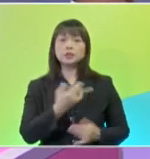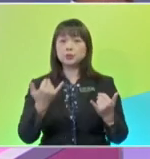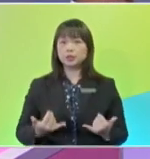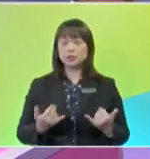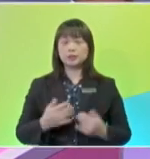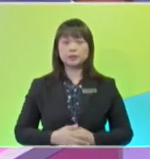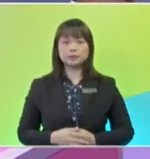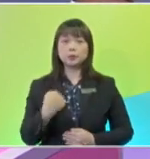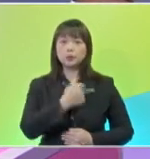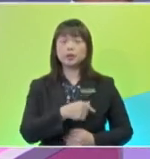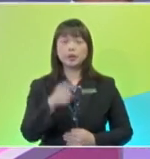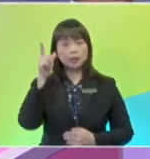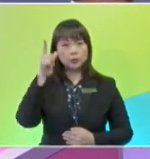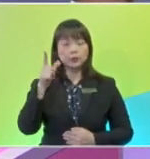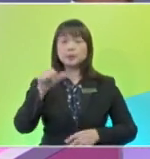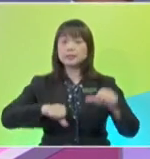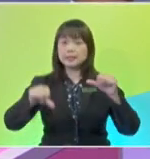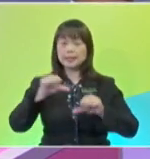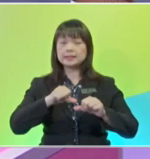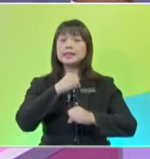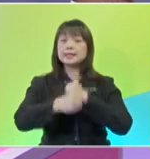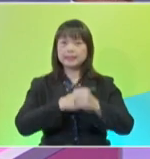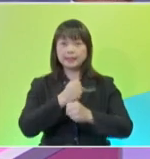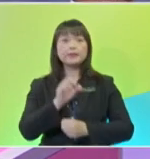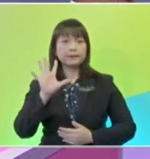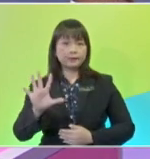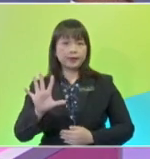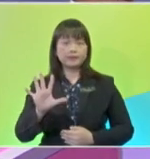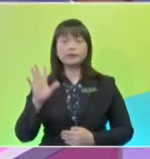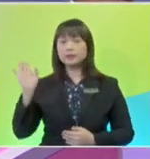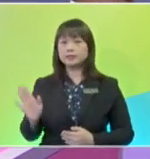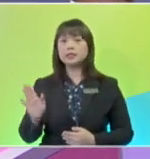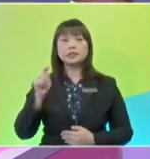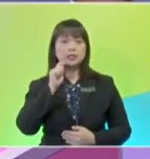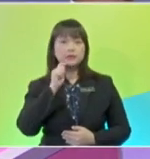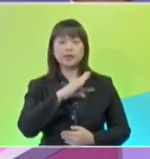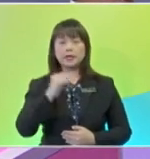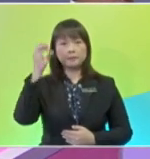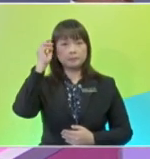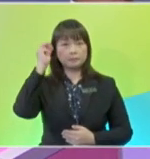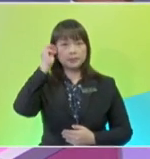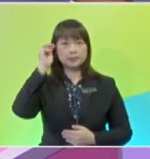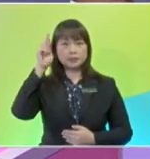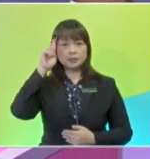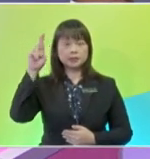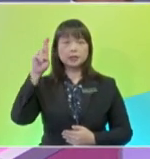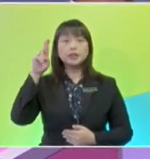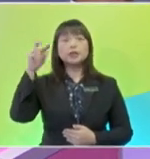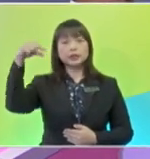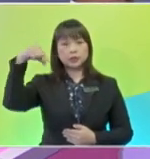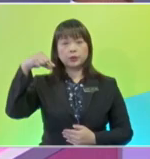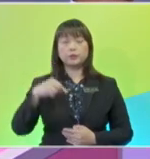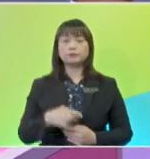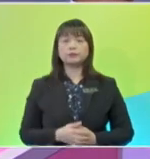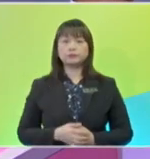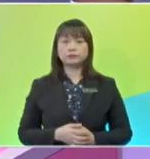DLP for Year 5. I'm Tibia, and together with us, we have Mr. Q, Kwek Chok Yu from SK